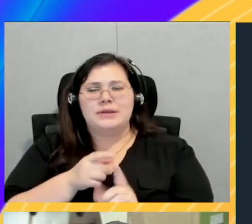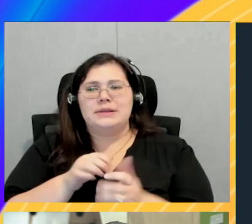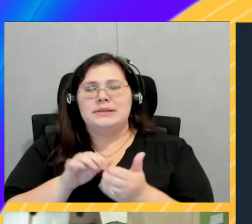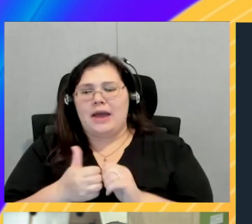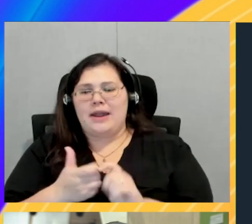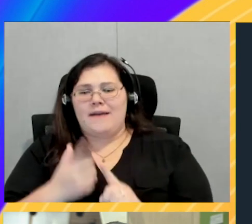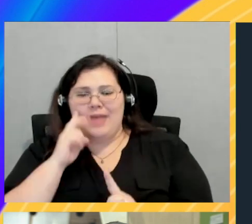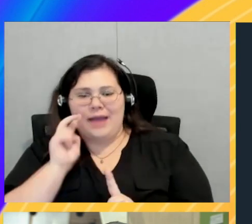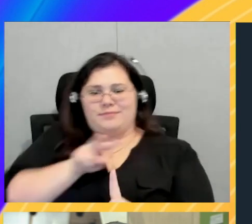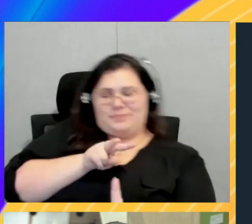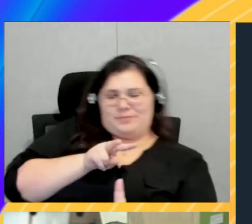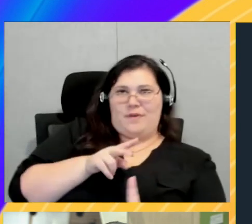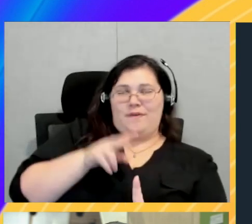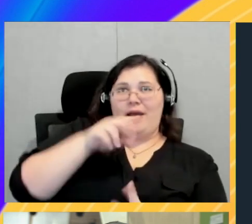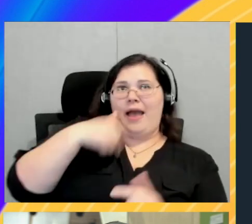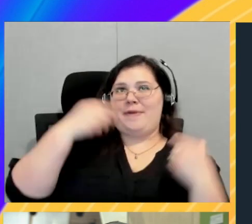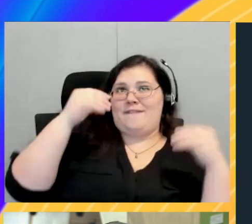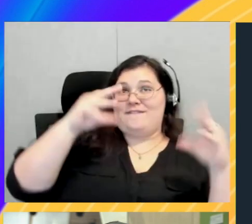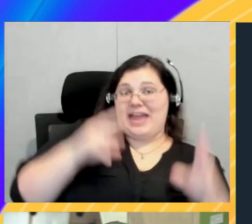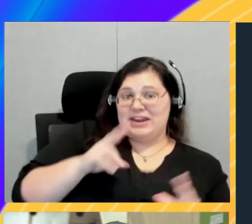partner mindset.